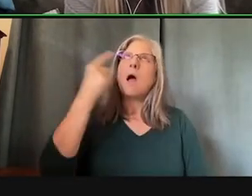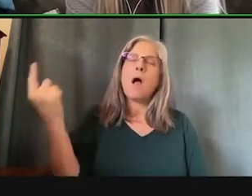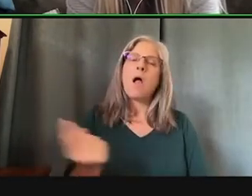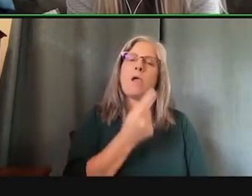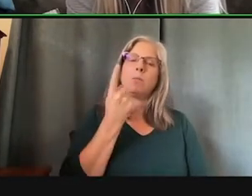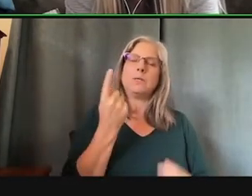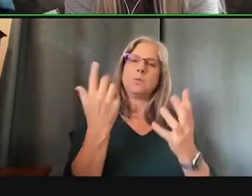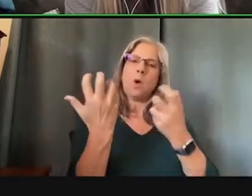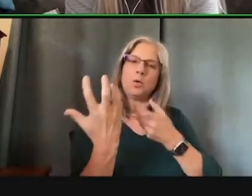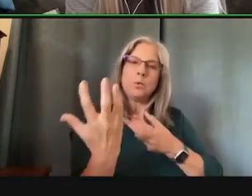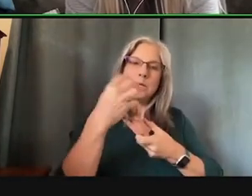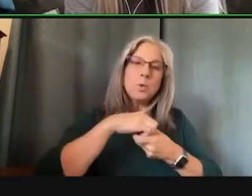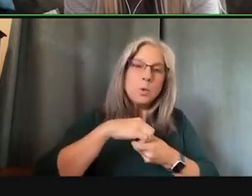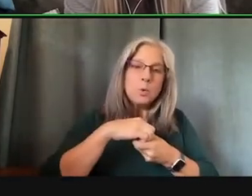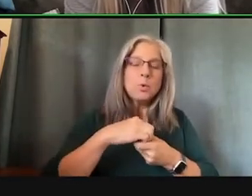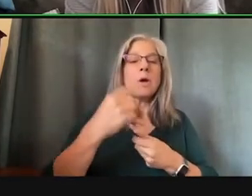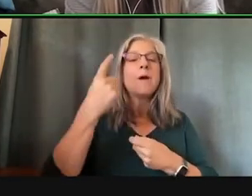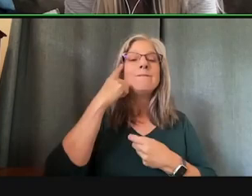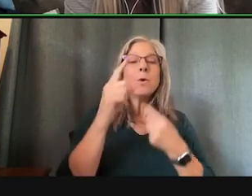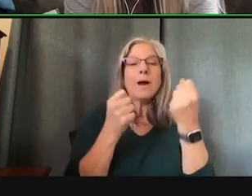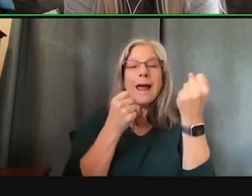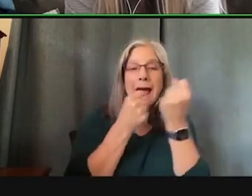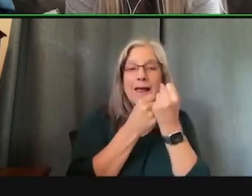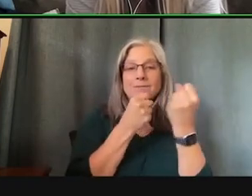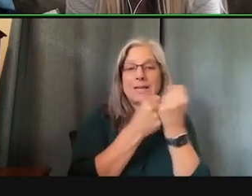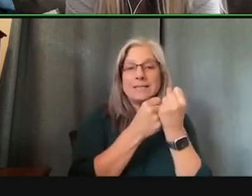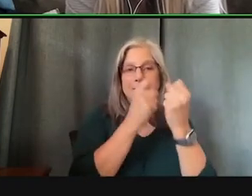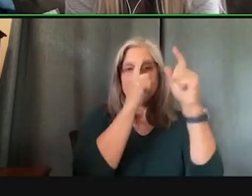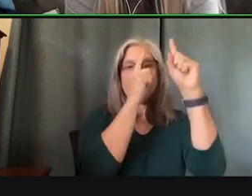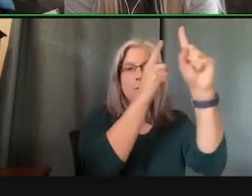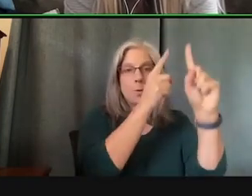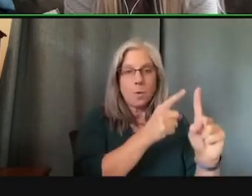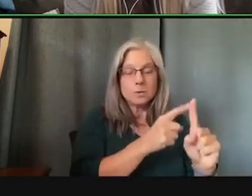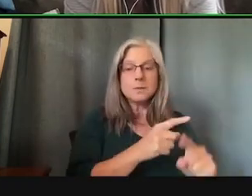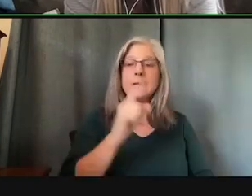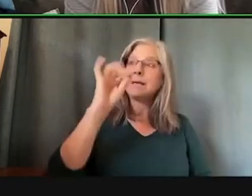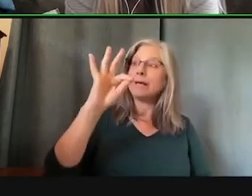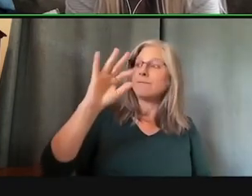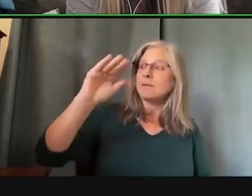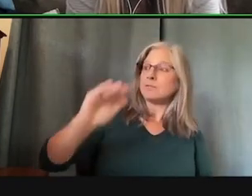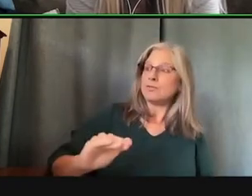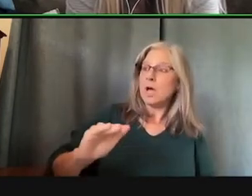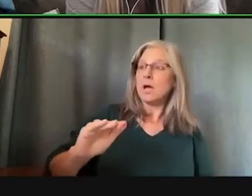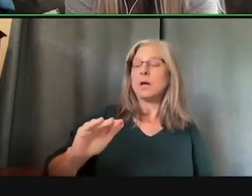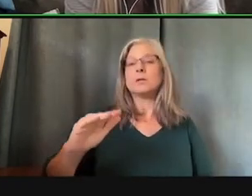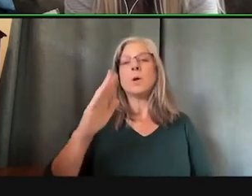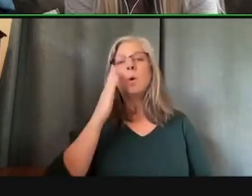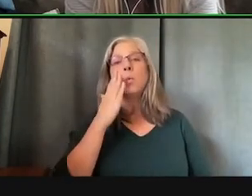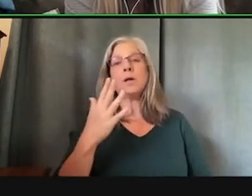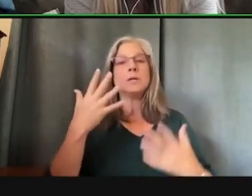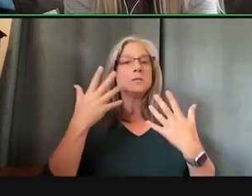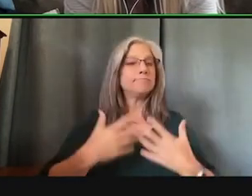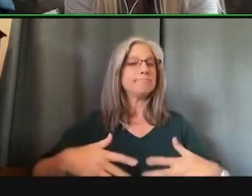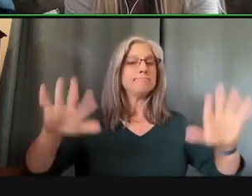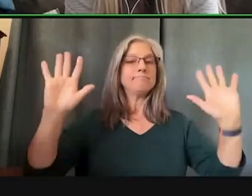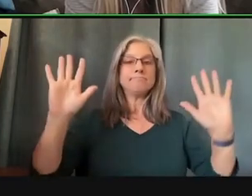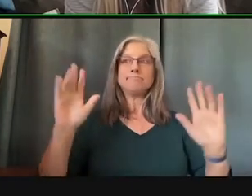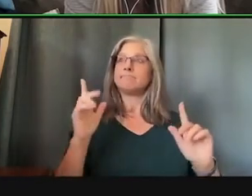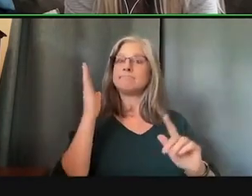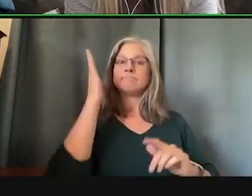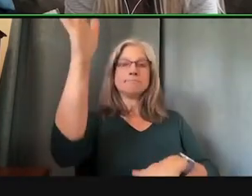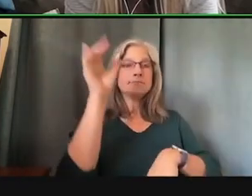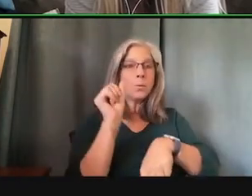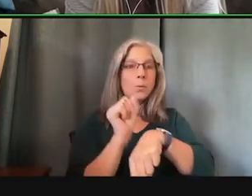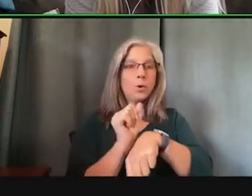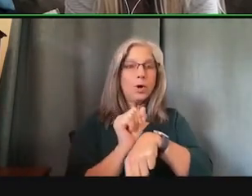to include is for advocacy goals. And if a student's going to get out and go get a job, one of the things